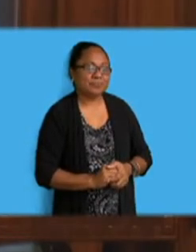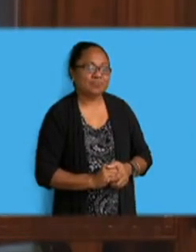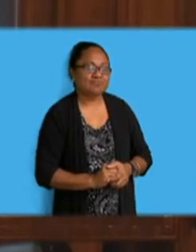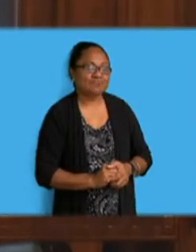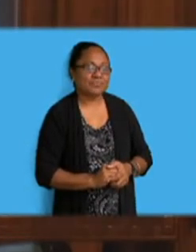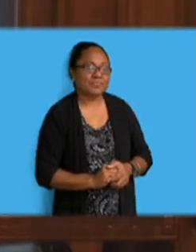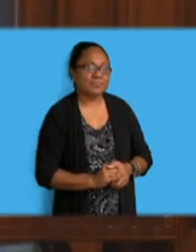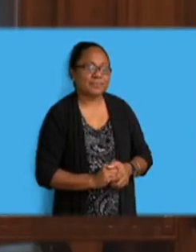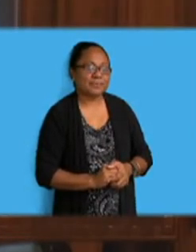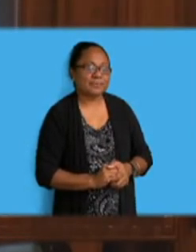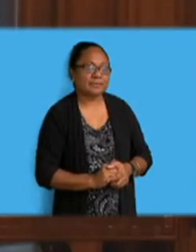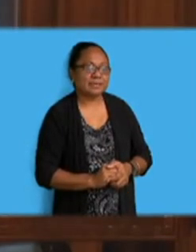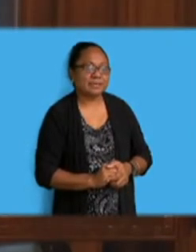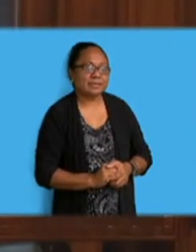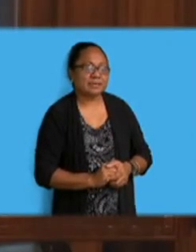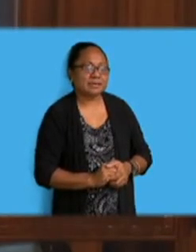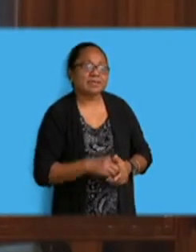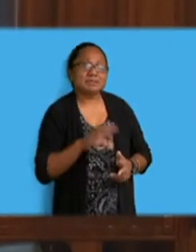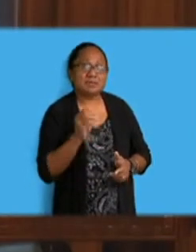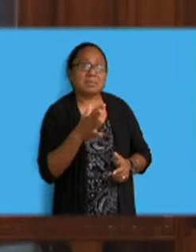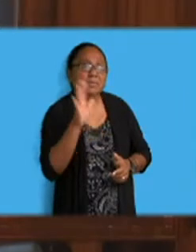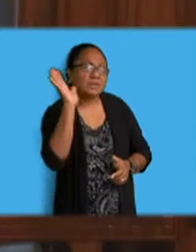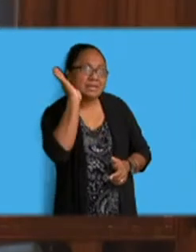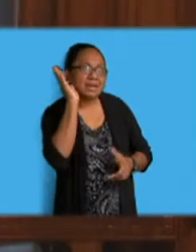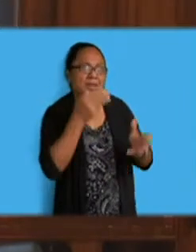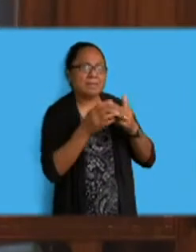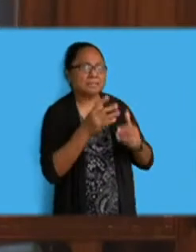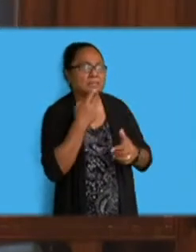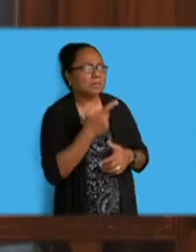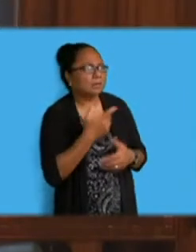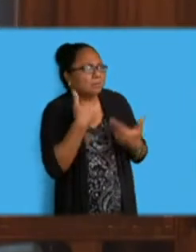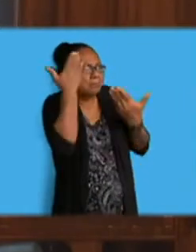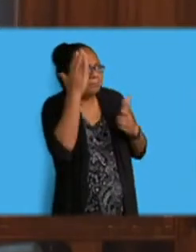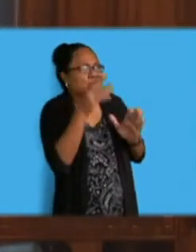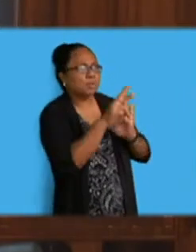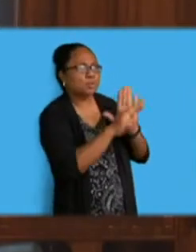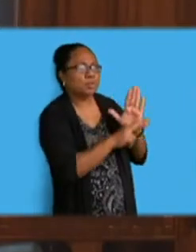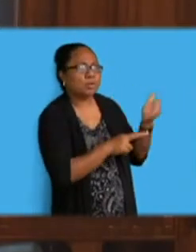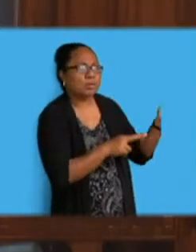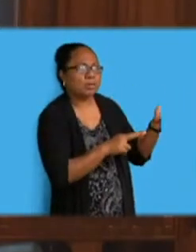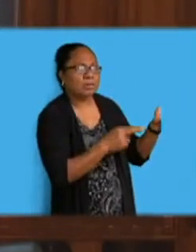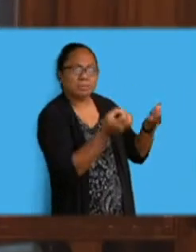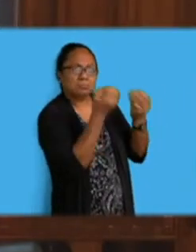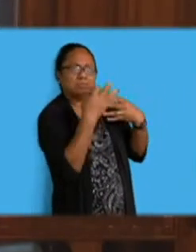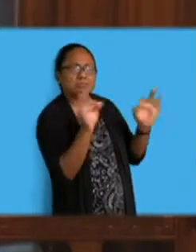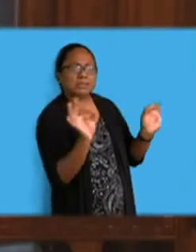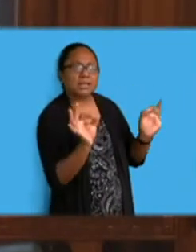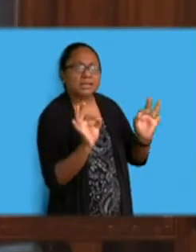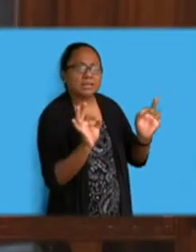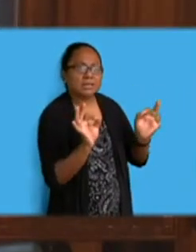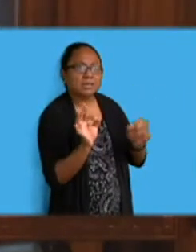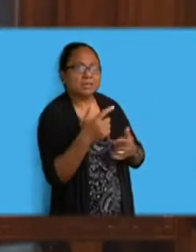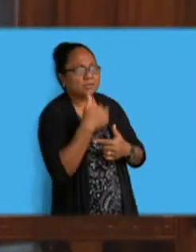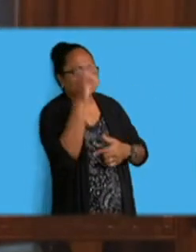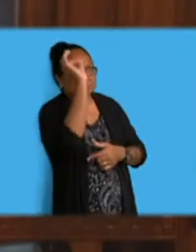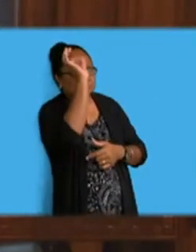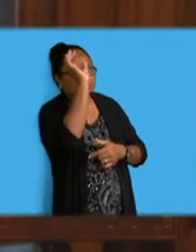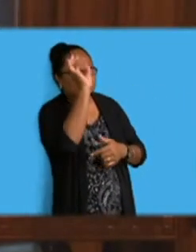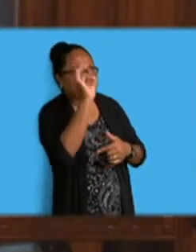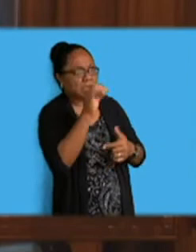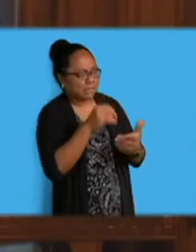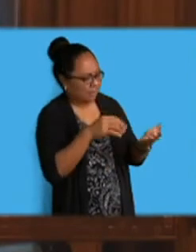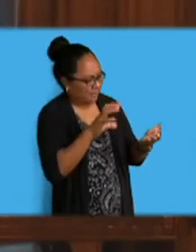about managers saying, oh, we didn't know about the regulation. Oh, we were not told about it. We didn't know that we had to take the